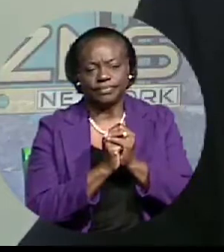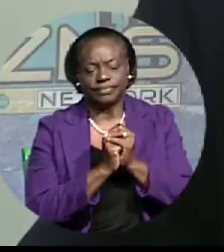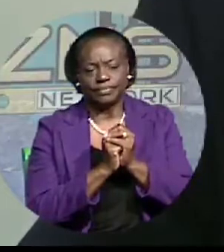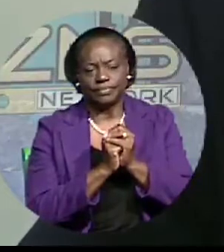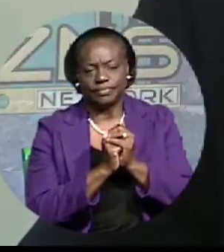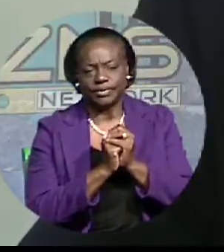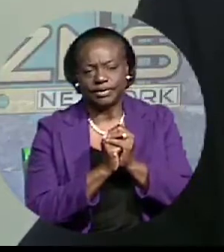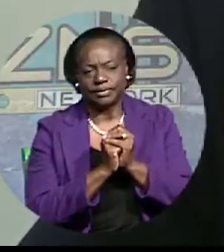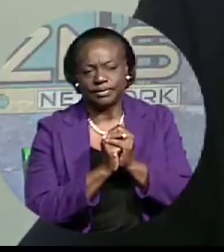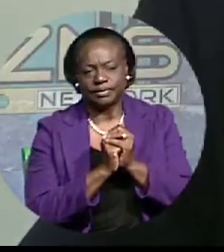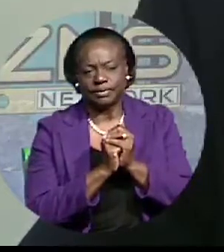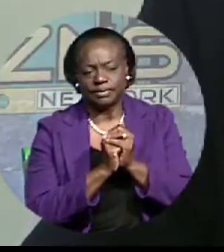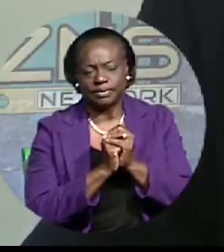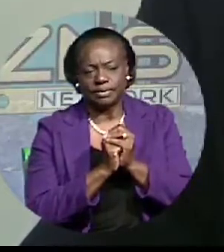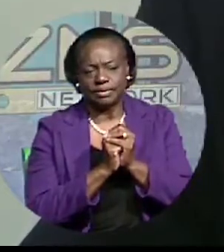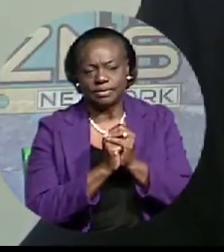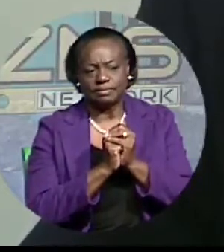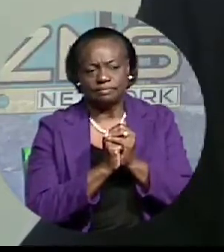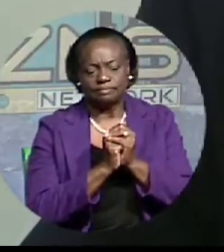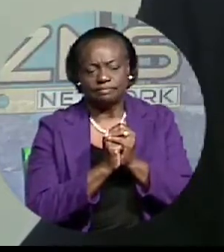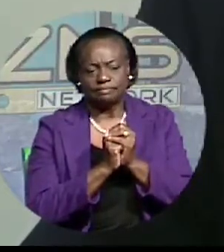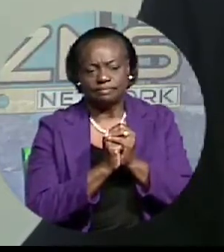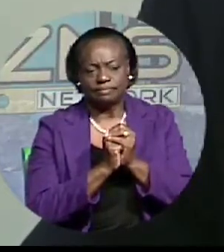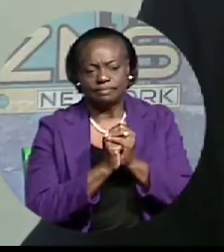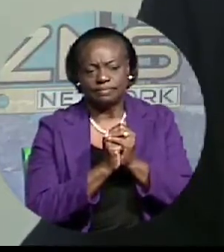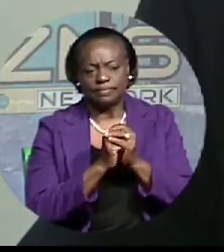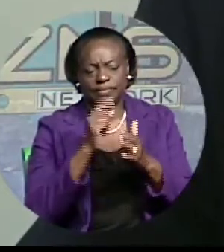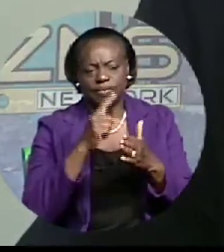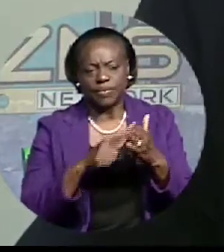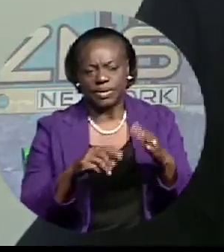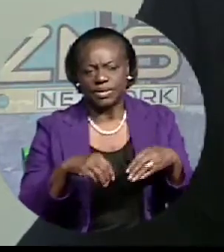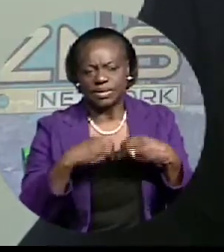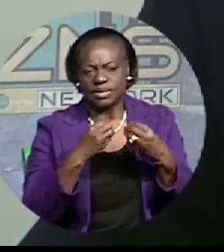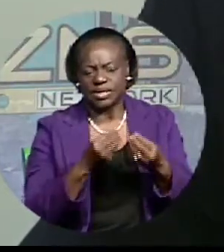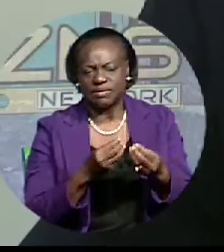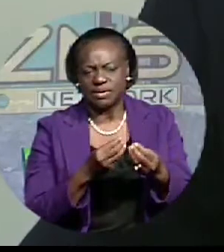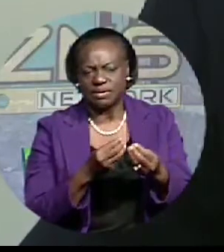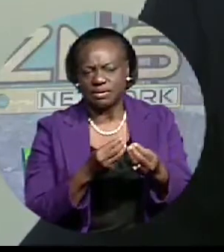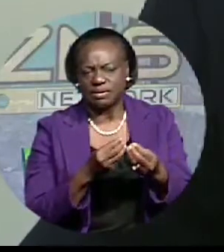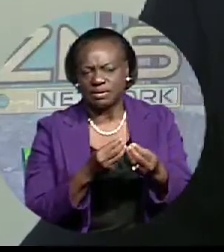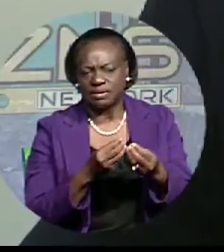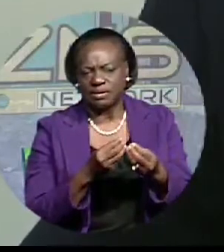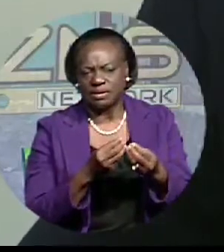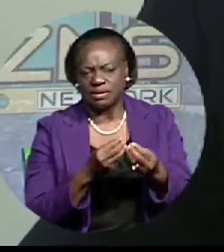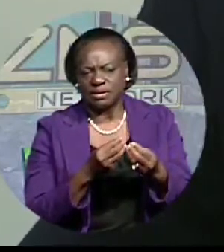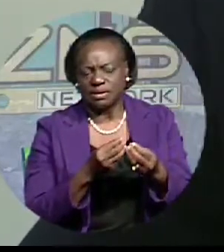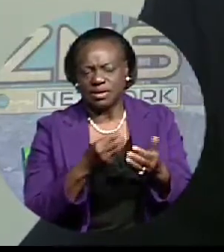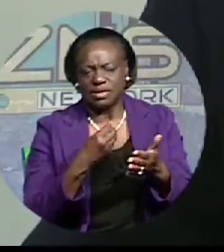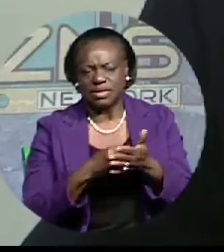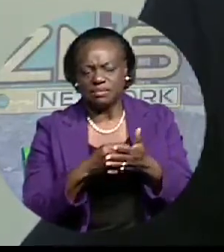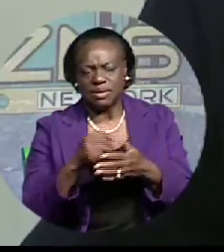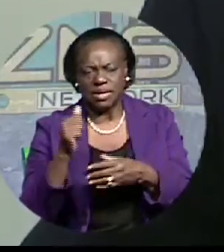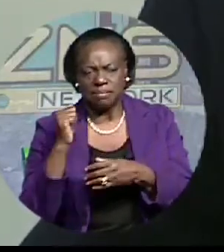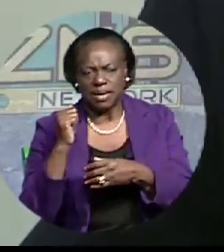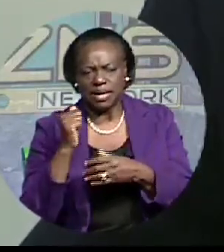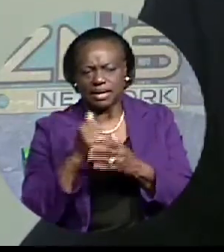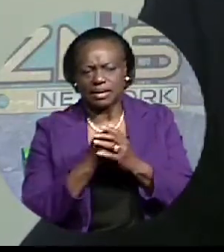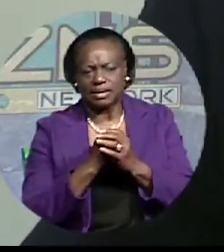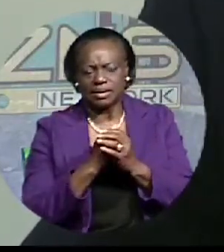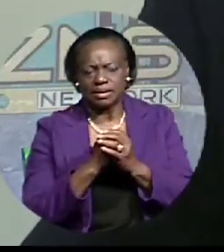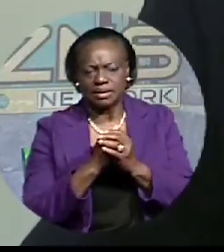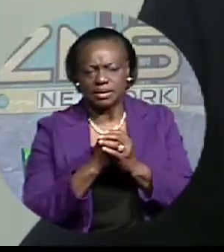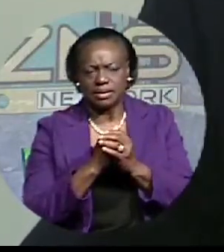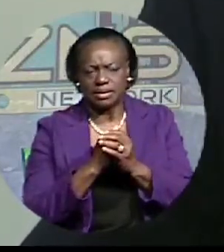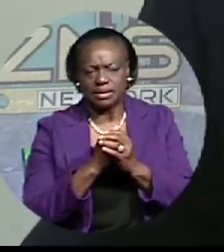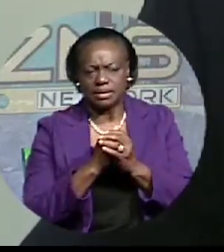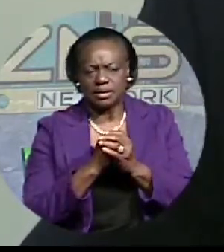that more prominence will be given to the so-called cash accounting option, which smaller companies can use, because that's a